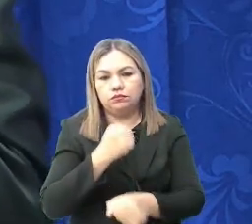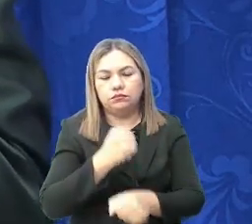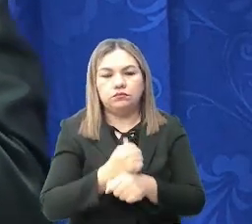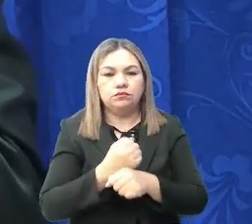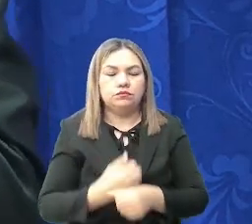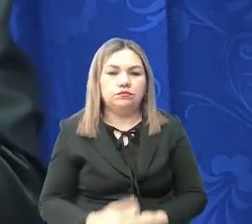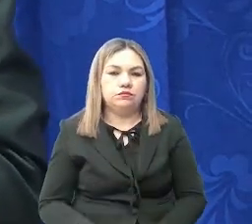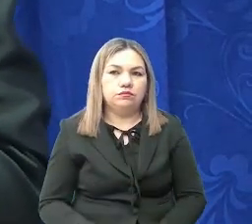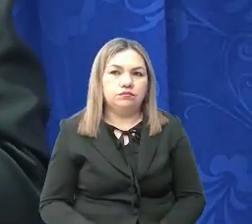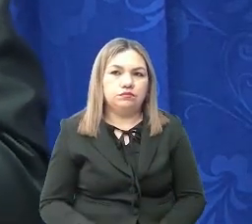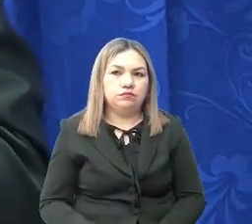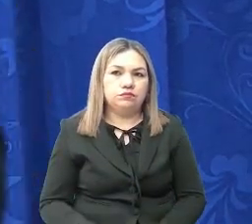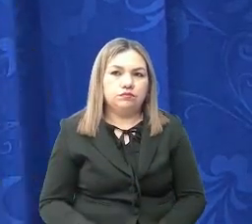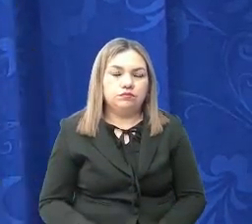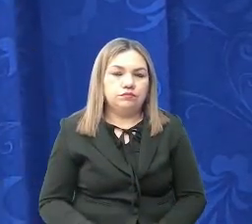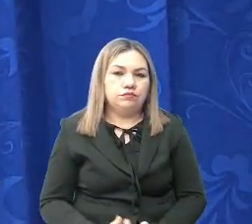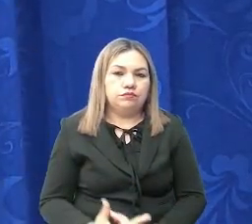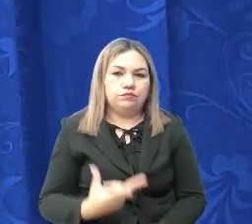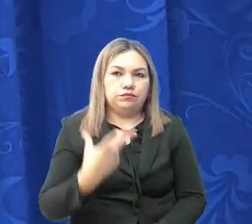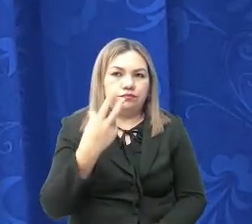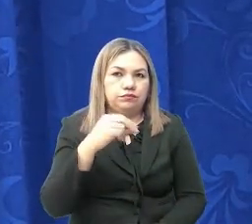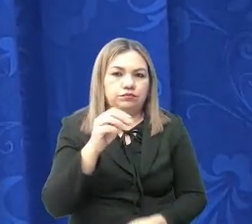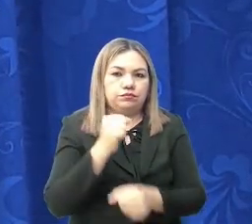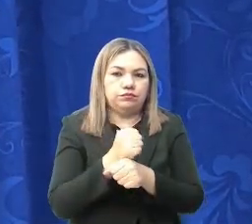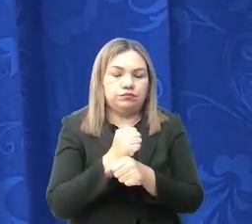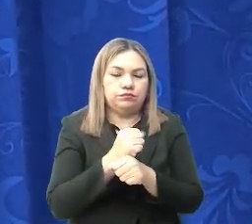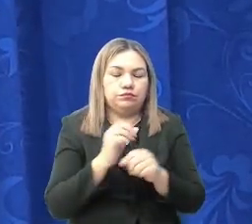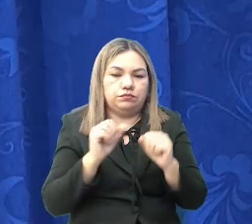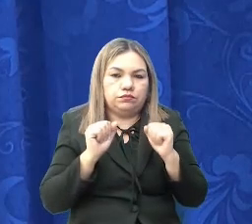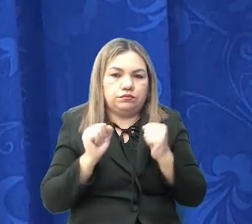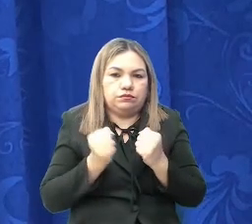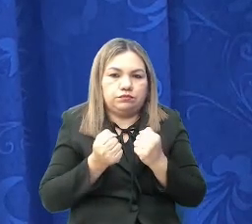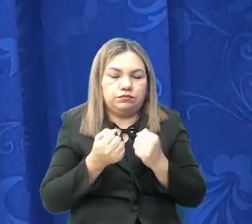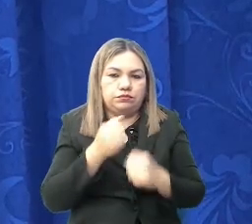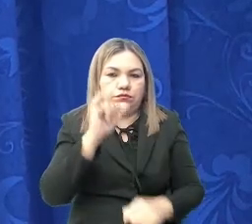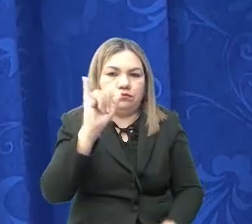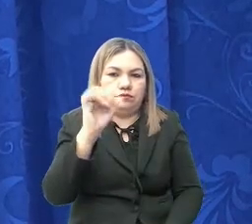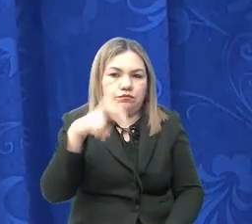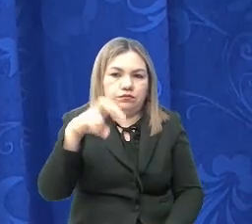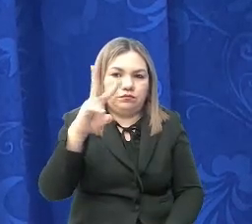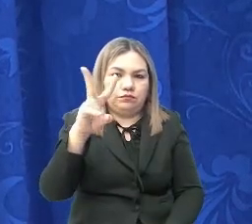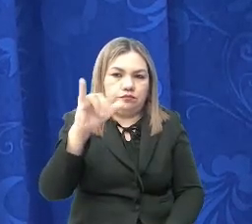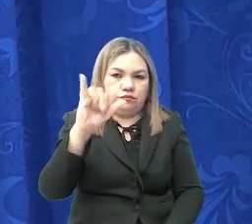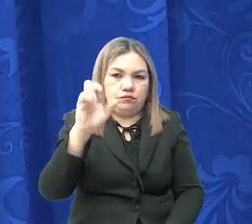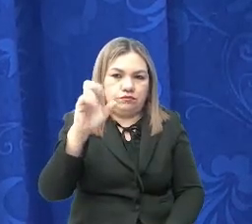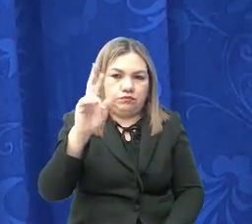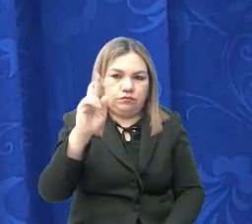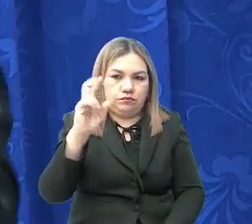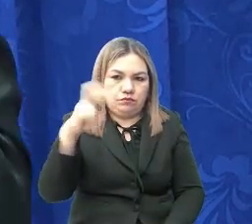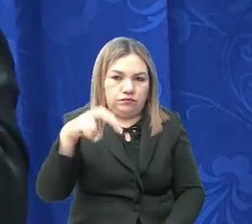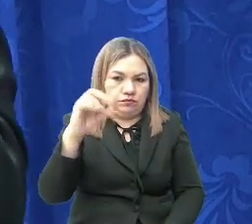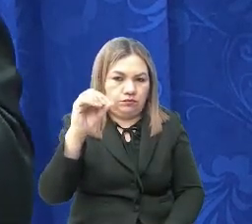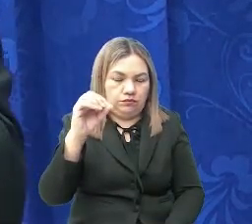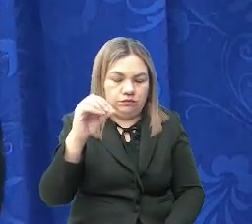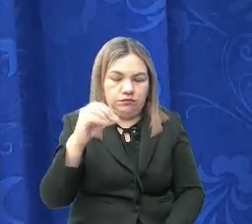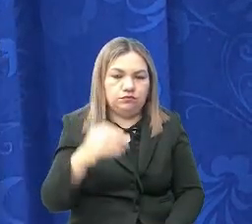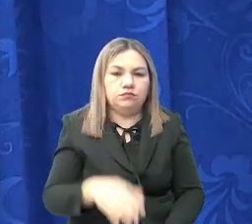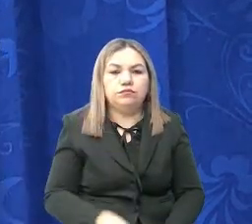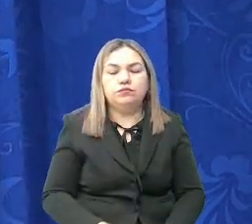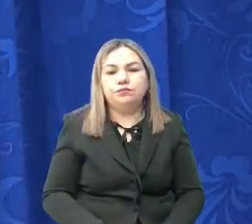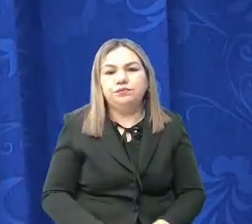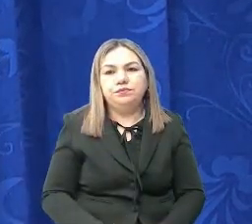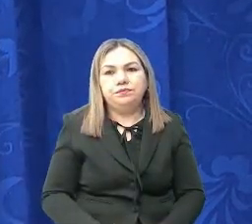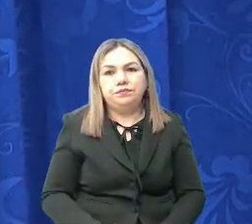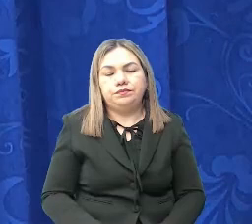work. The sluggard will not plow by reason of the cold. Therefore shall he beg in harvest and